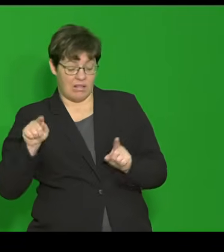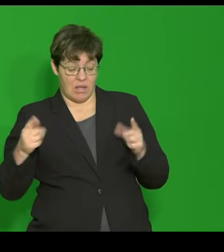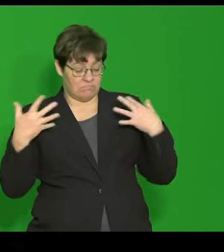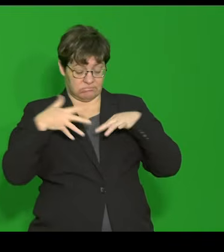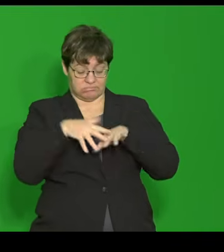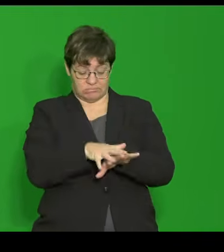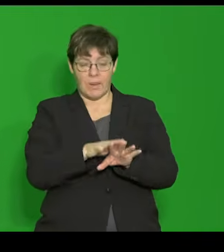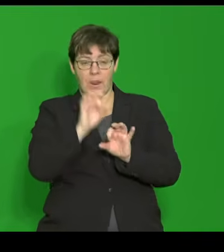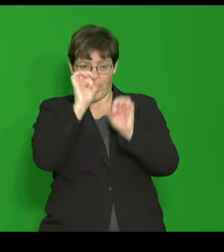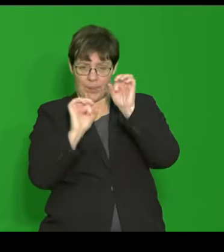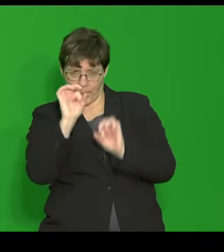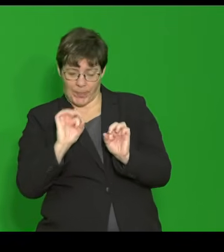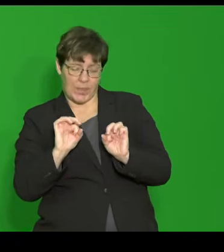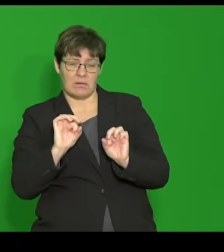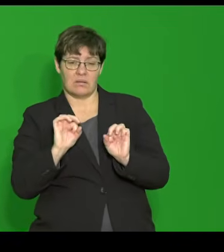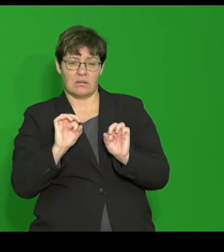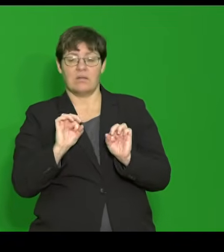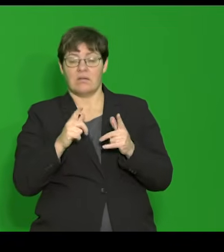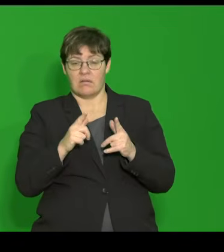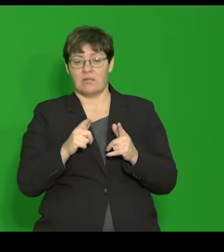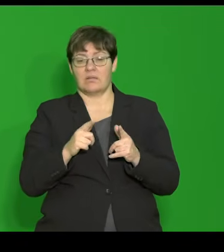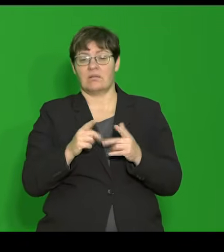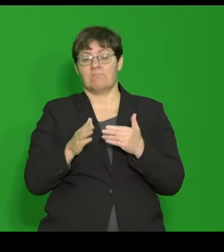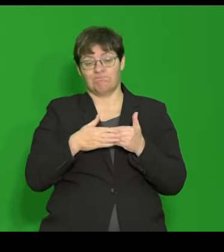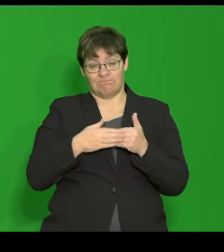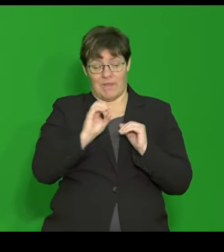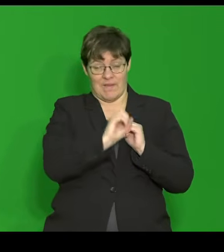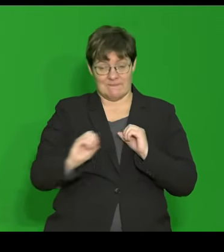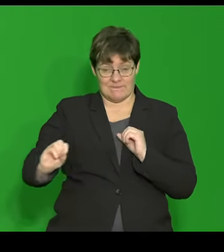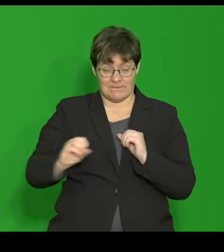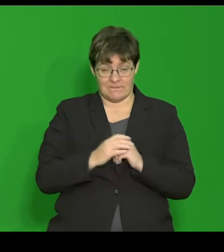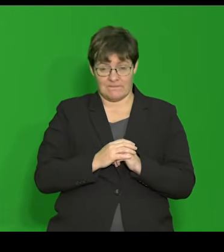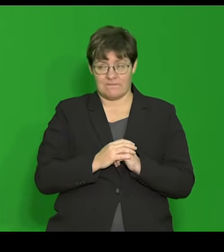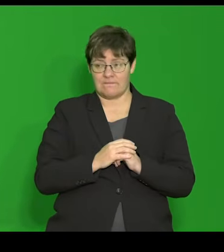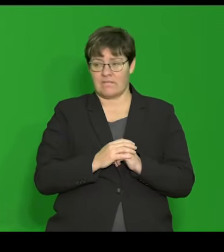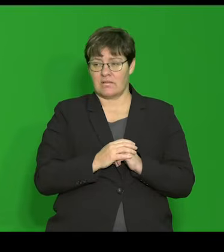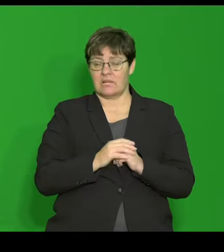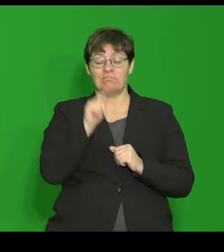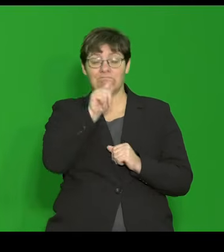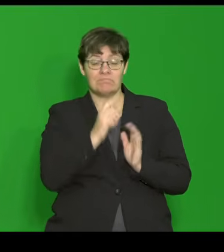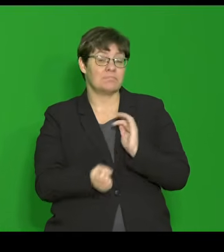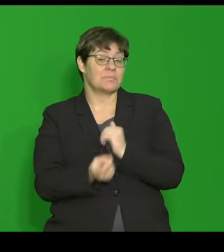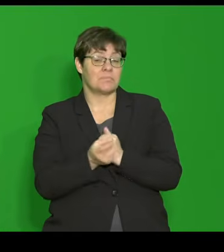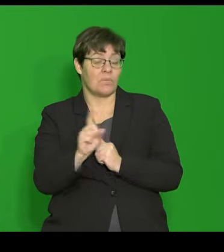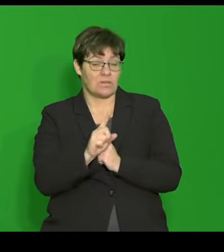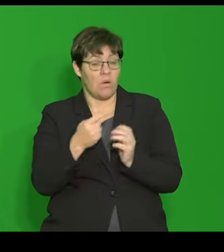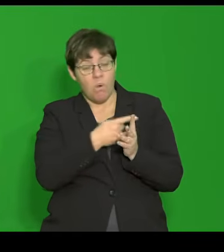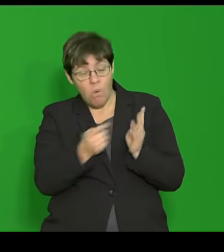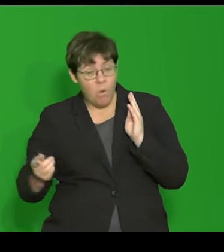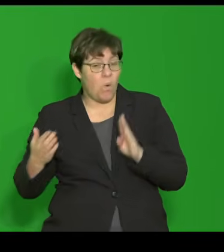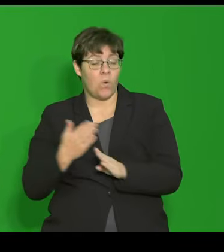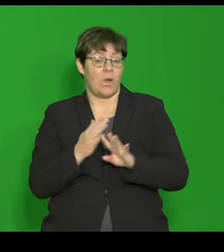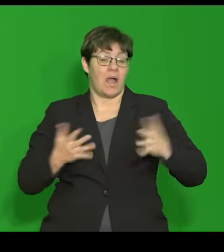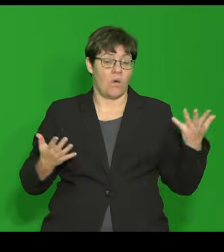break them down into smaller molecules of fatty acids and glycerol. These enzymes